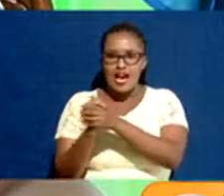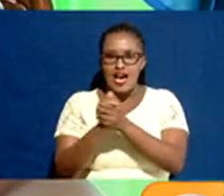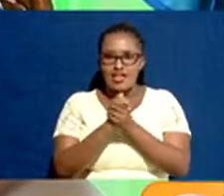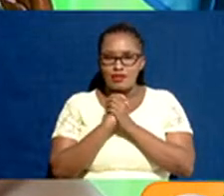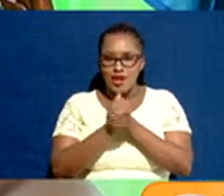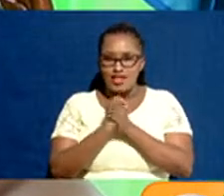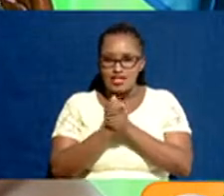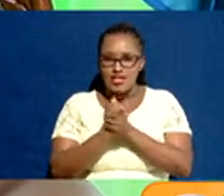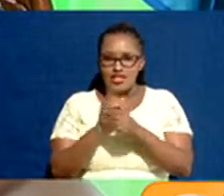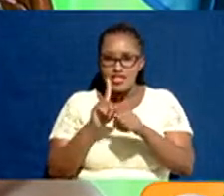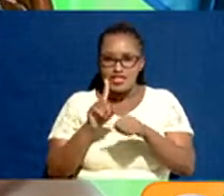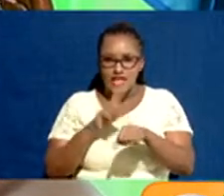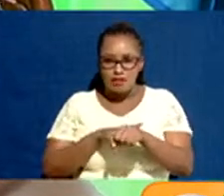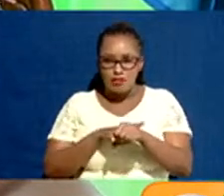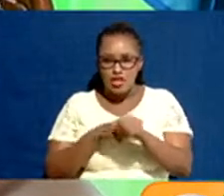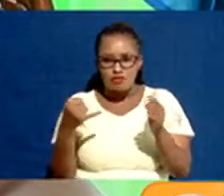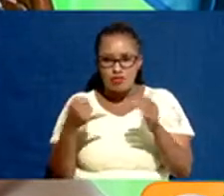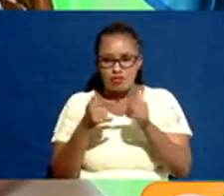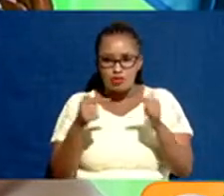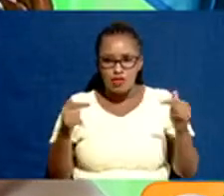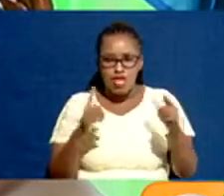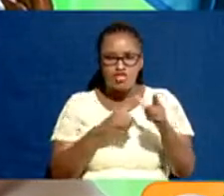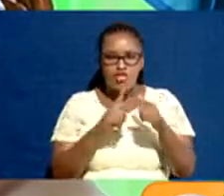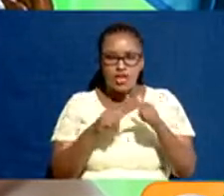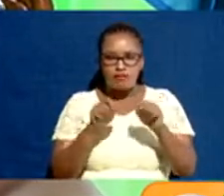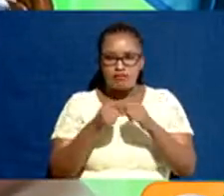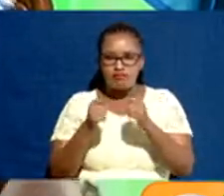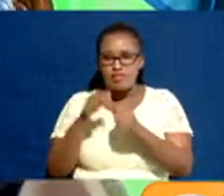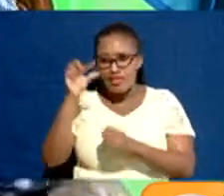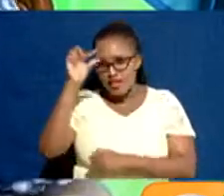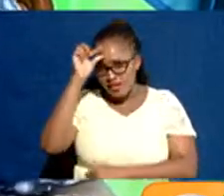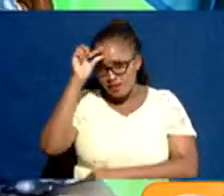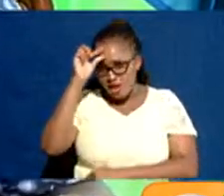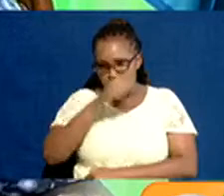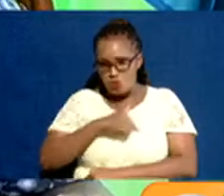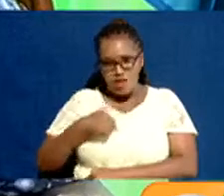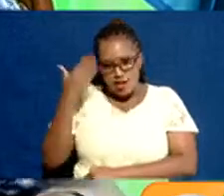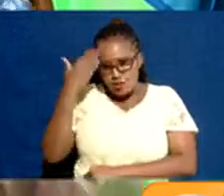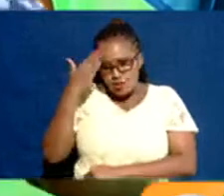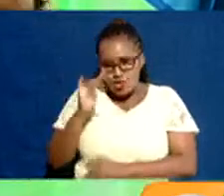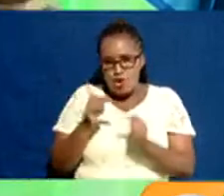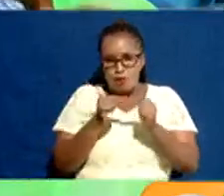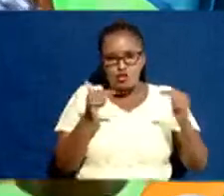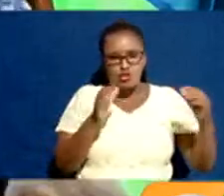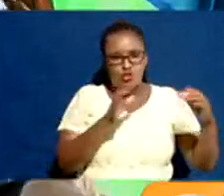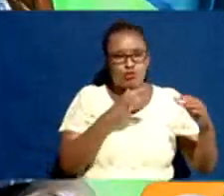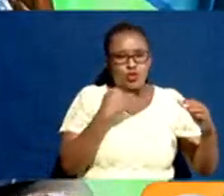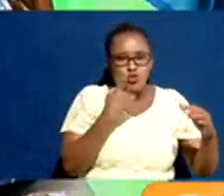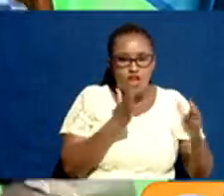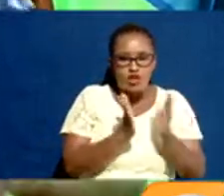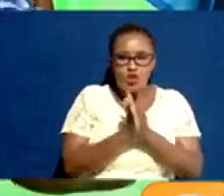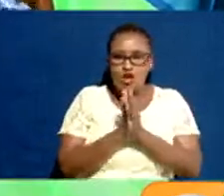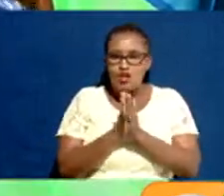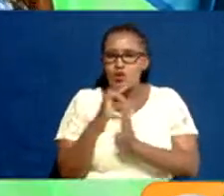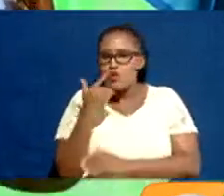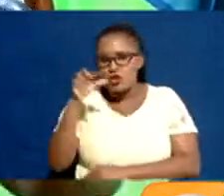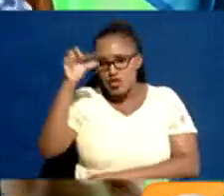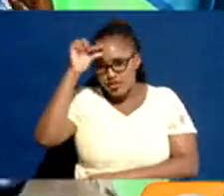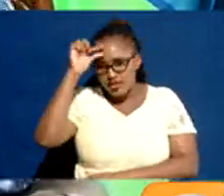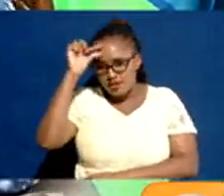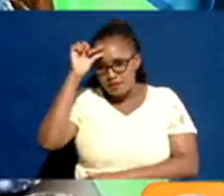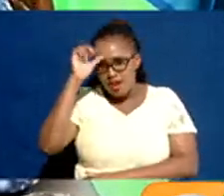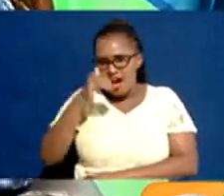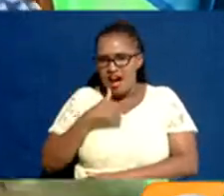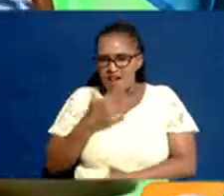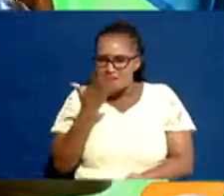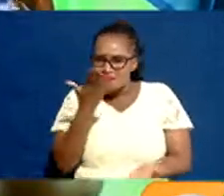opposition and got involved in a mongrel of a government. You don't know who is opposition and who is government. And there was no check and